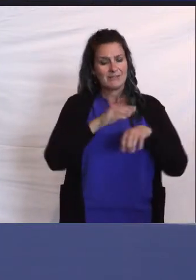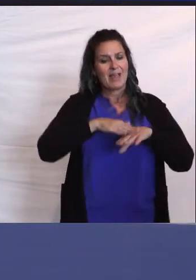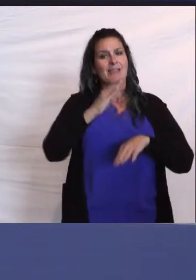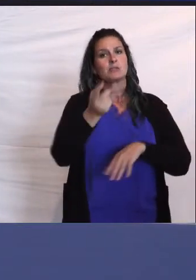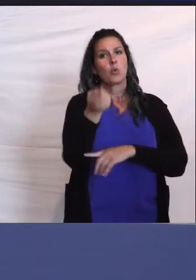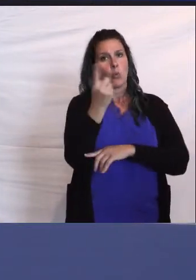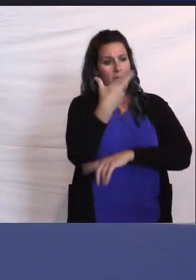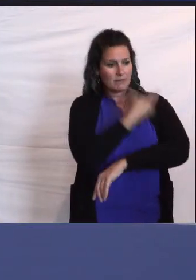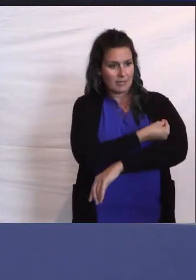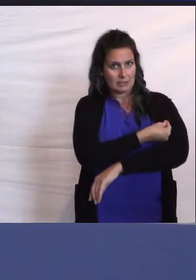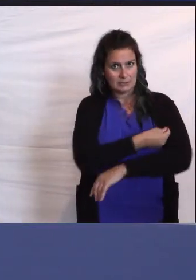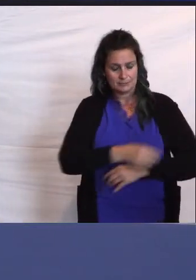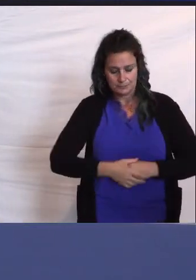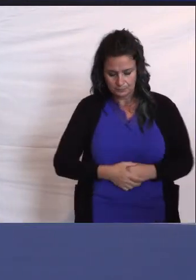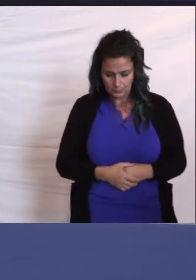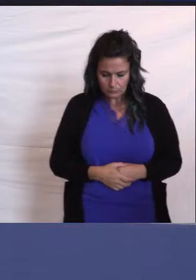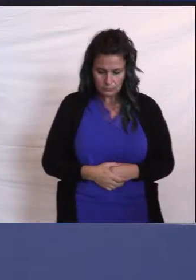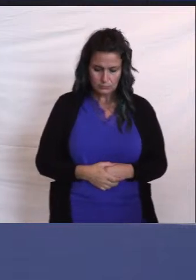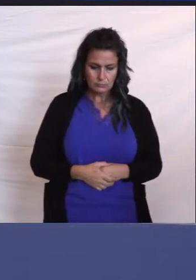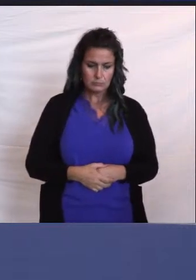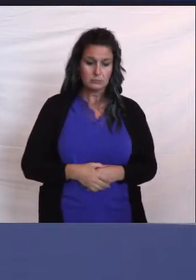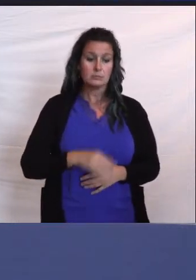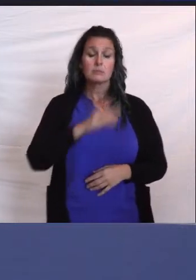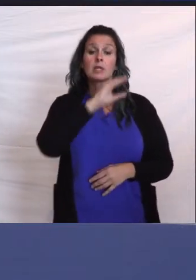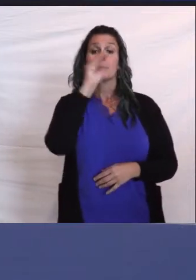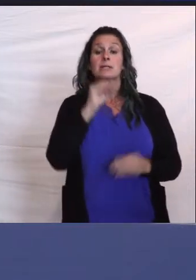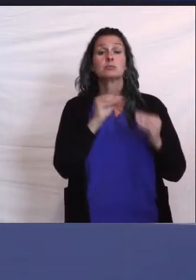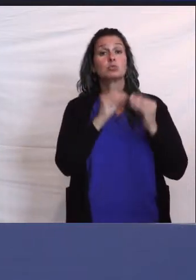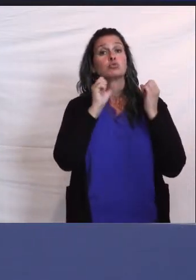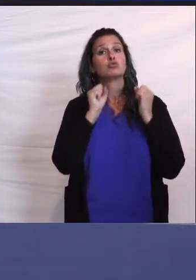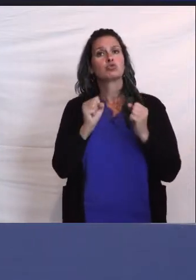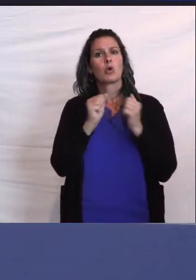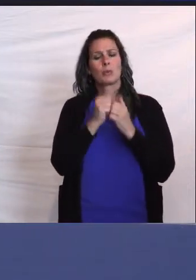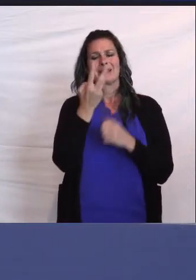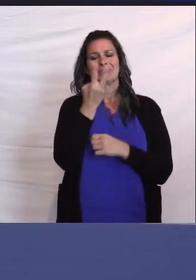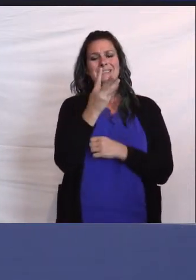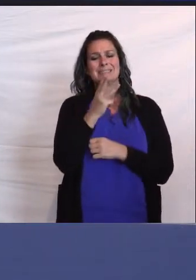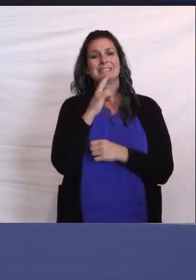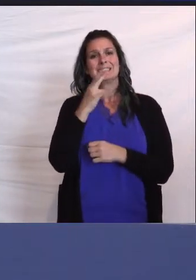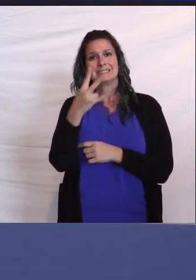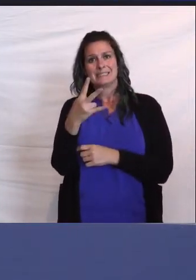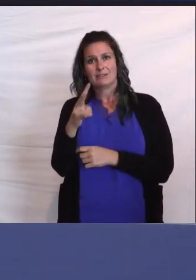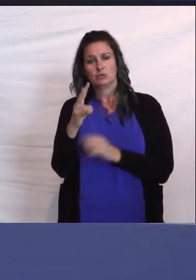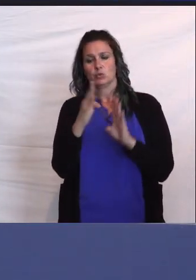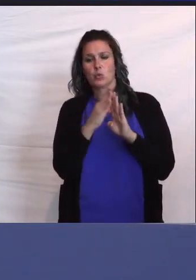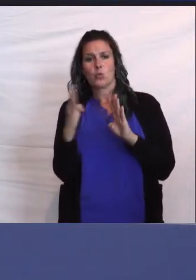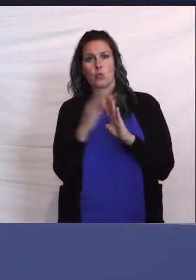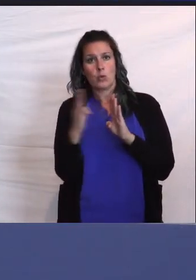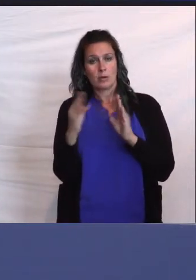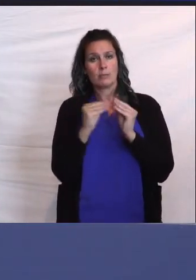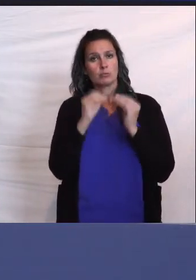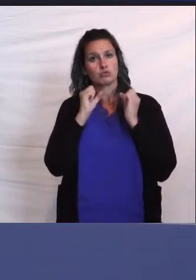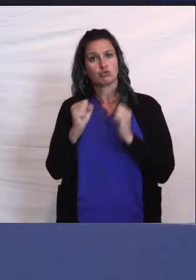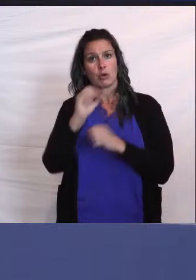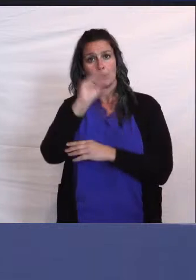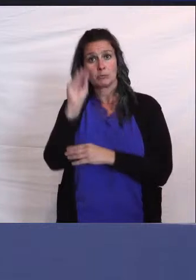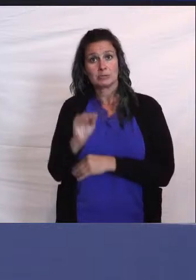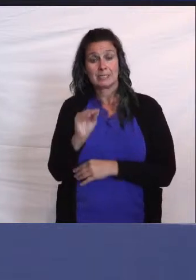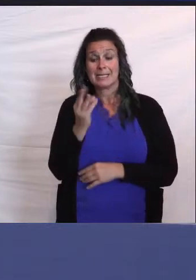1 dose of vaccine. The percentage is higher among those 16 and 17 years of age